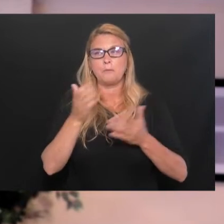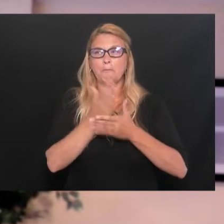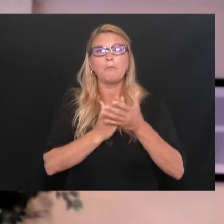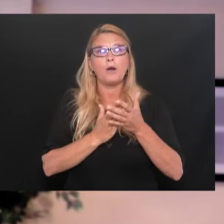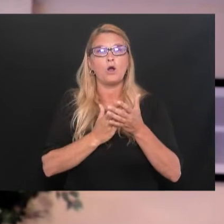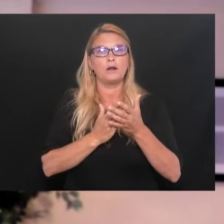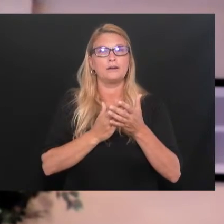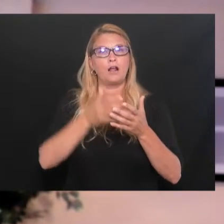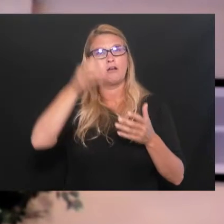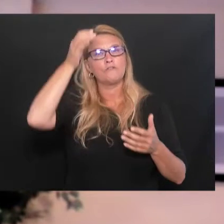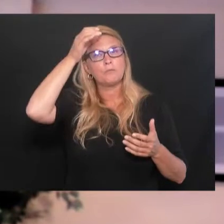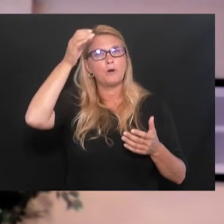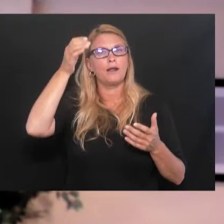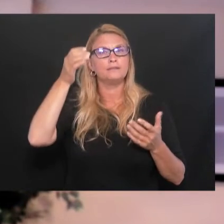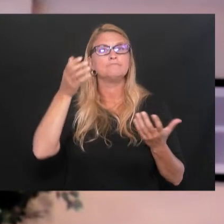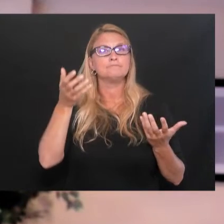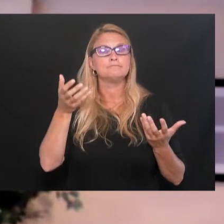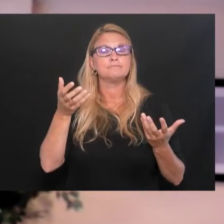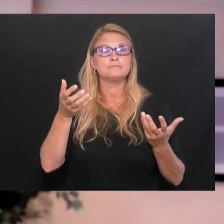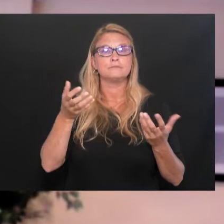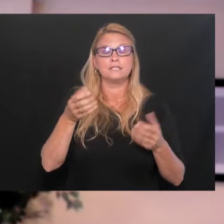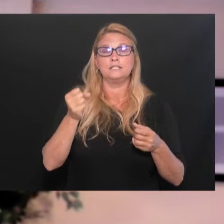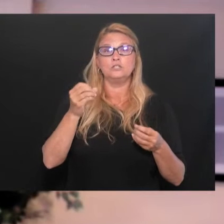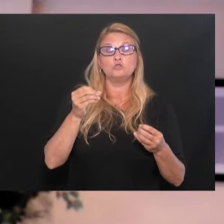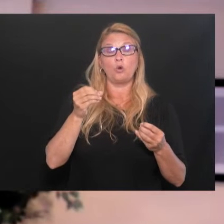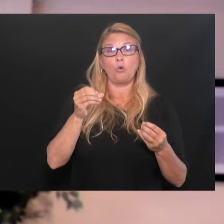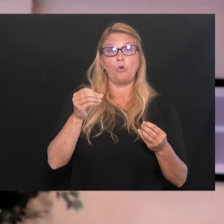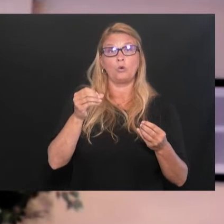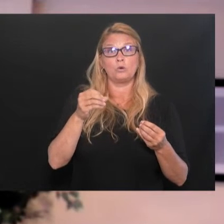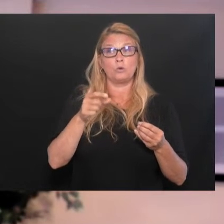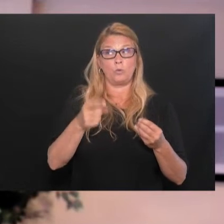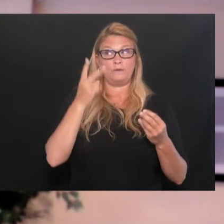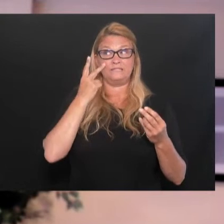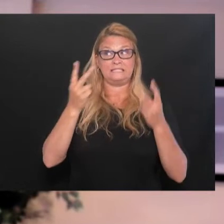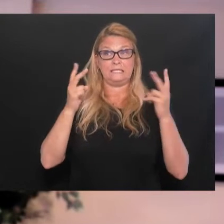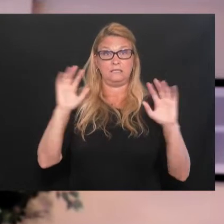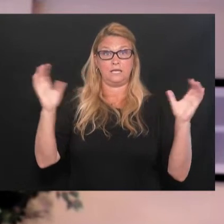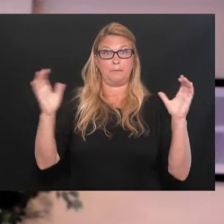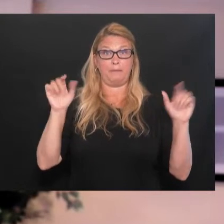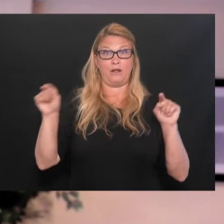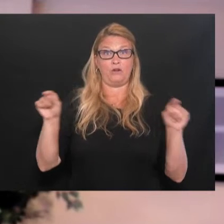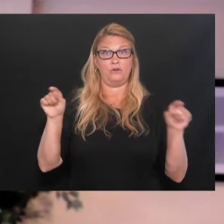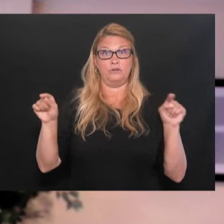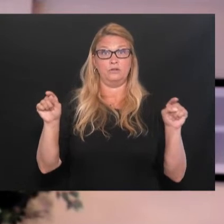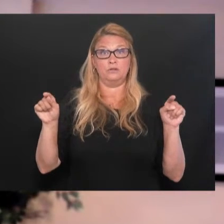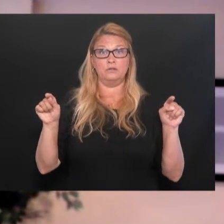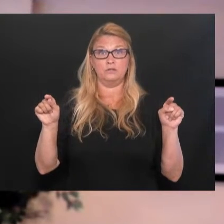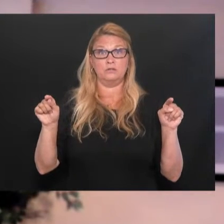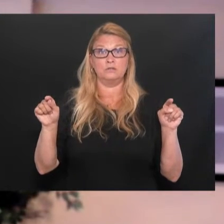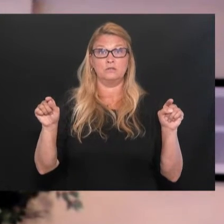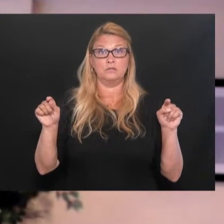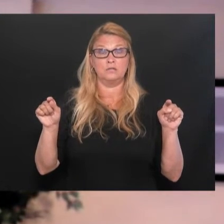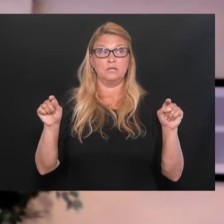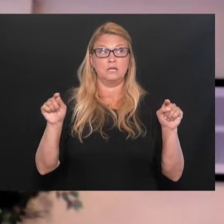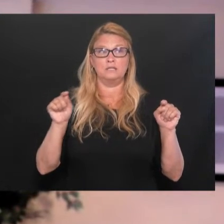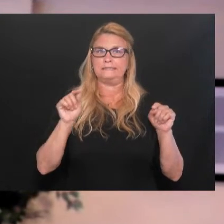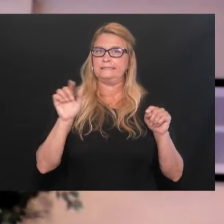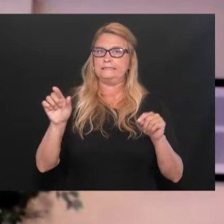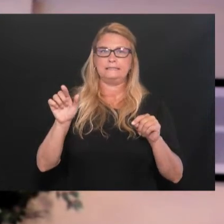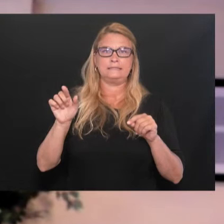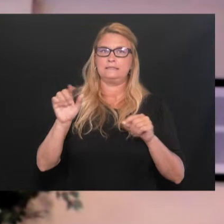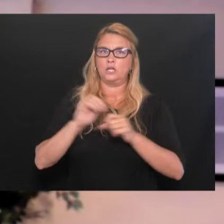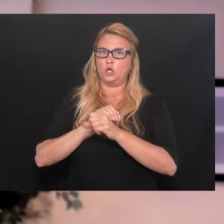actually makes us us. So we found that in looking at people who have had COVID, that their brains seem to